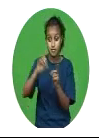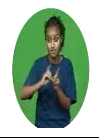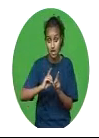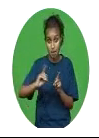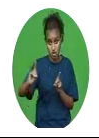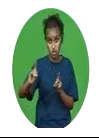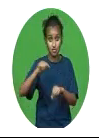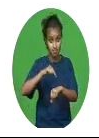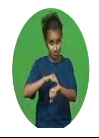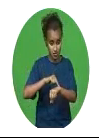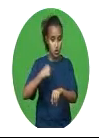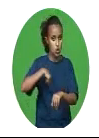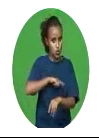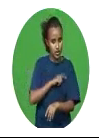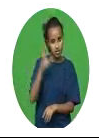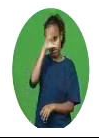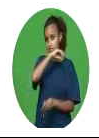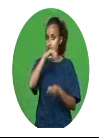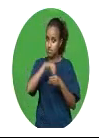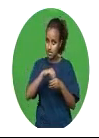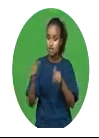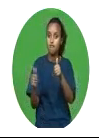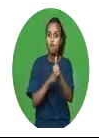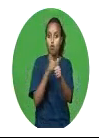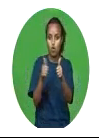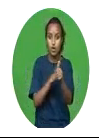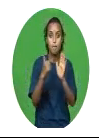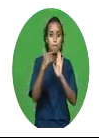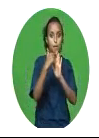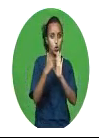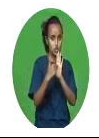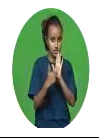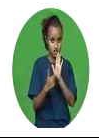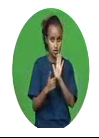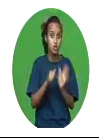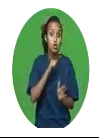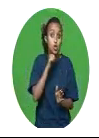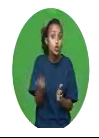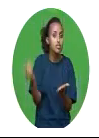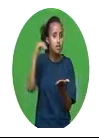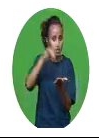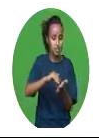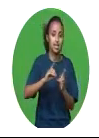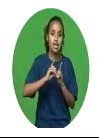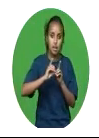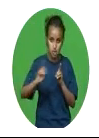dimensions, we should consider the following points. Do not repeat a